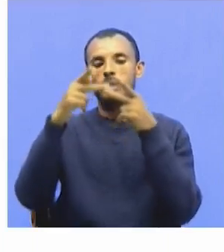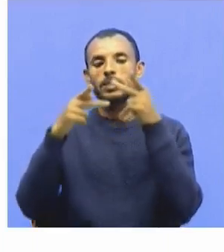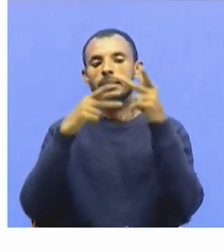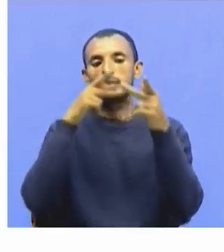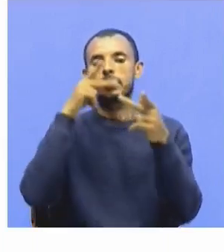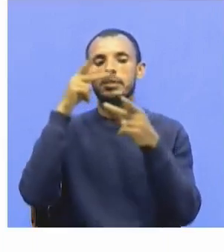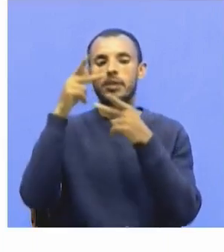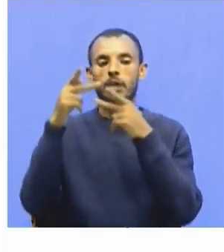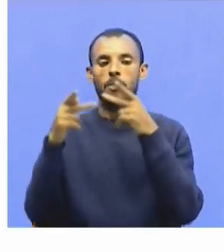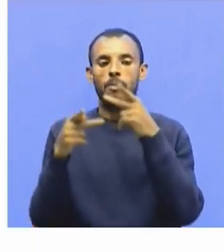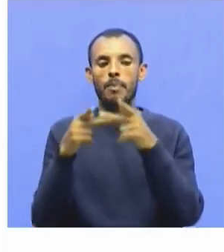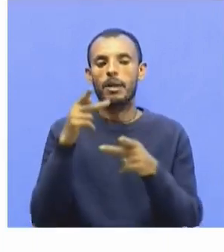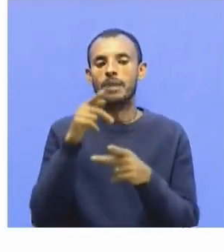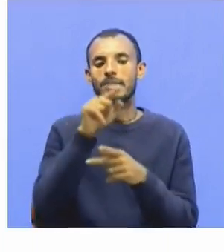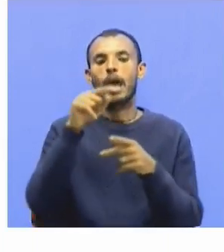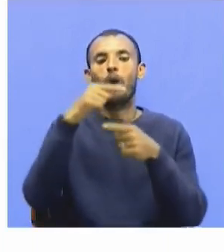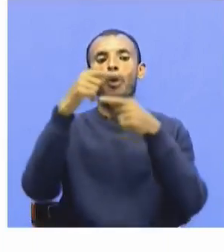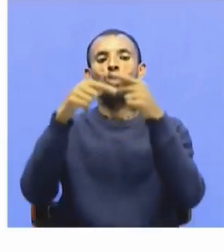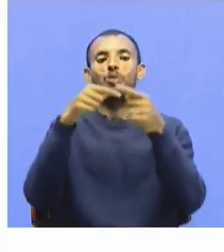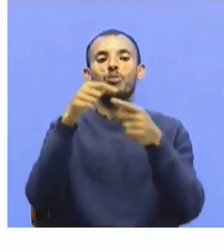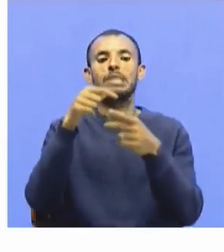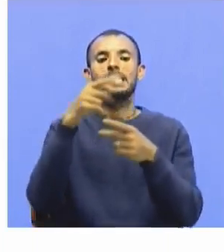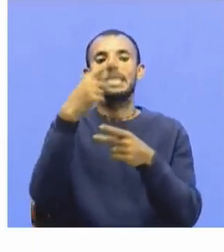They went to the park.